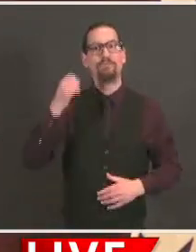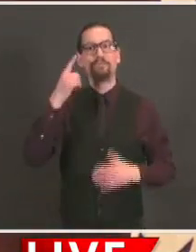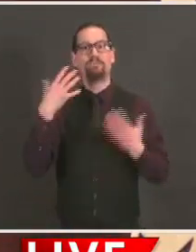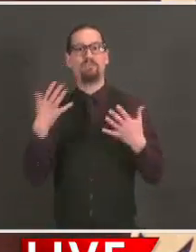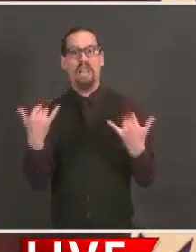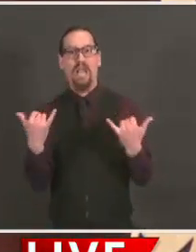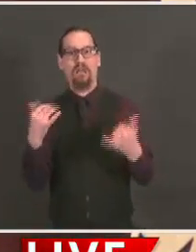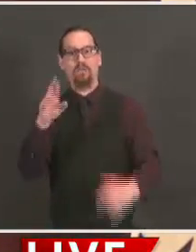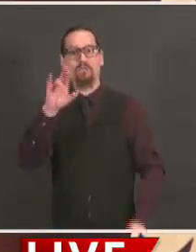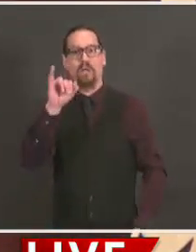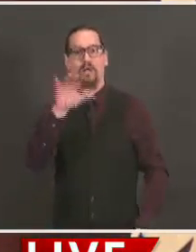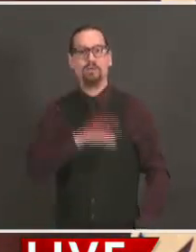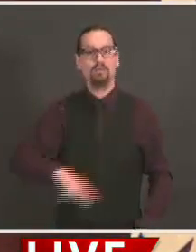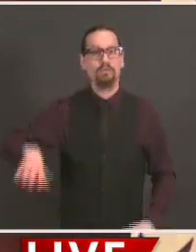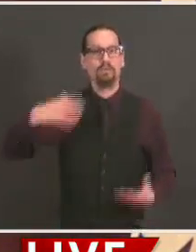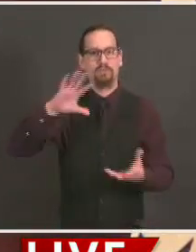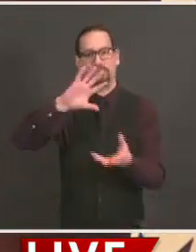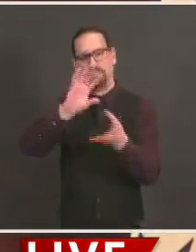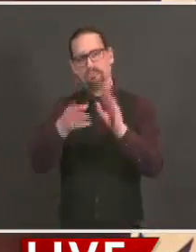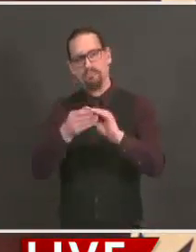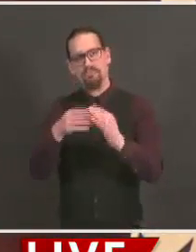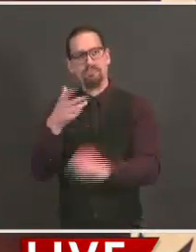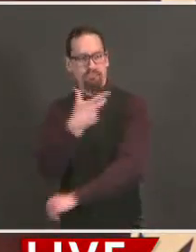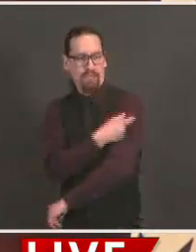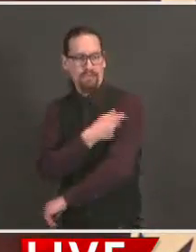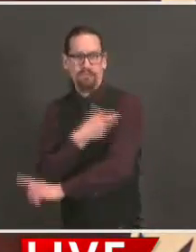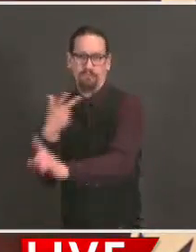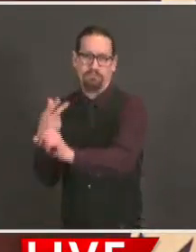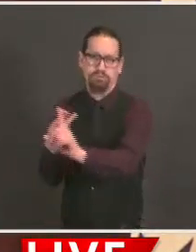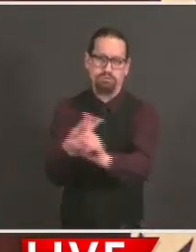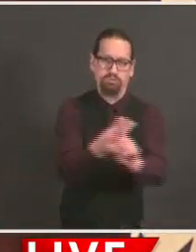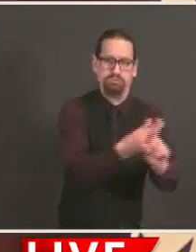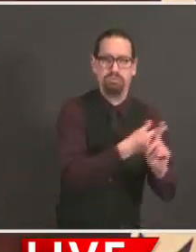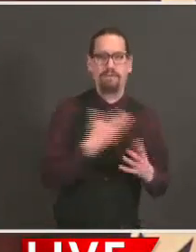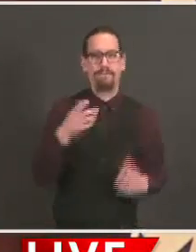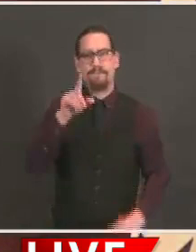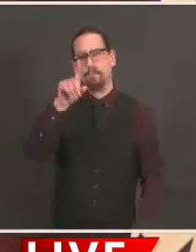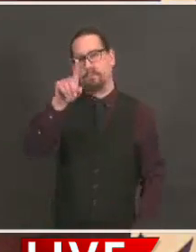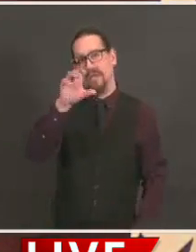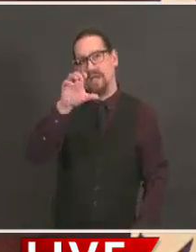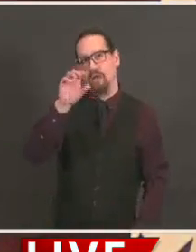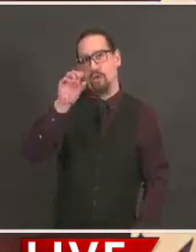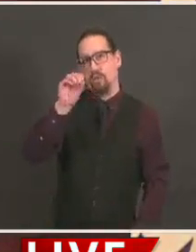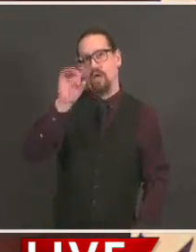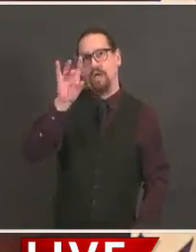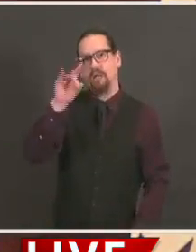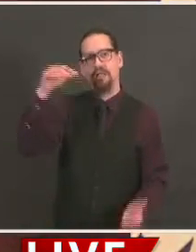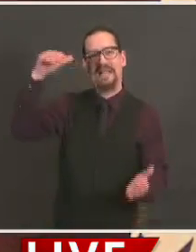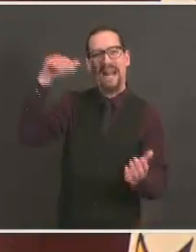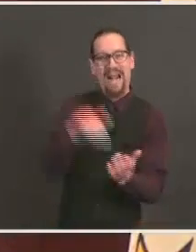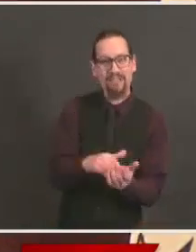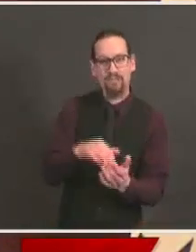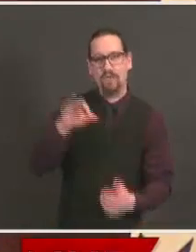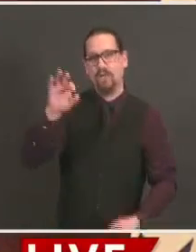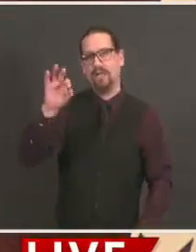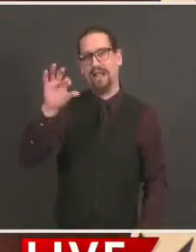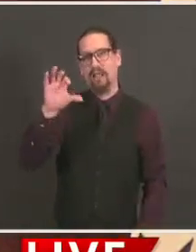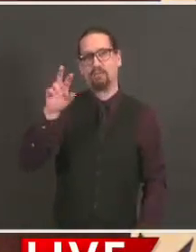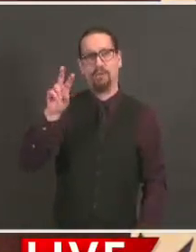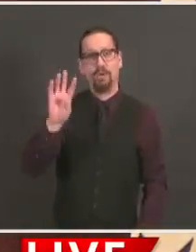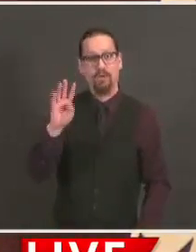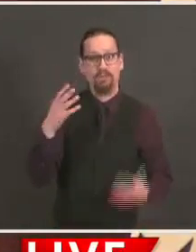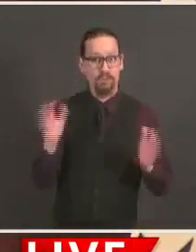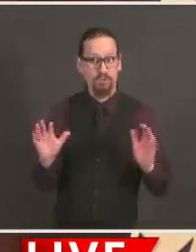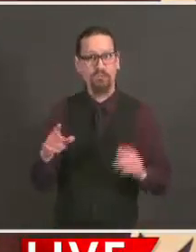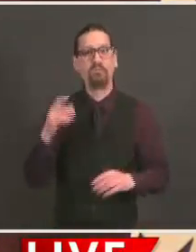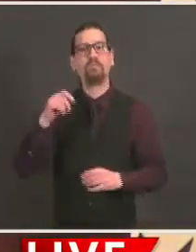108,924 doses have been administered in Rhode Island. And unlike what's been stated in other states,